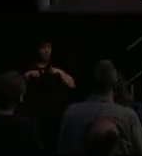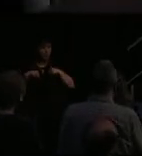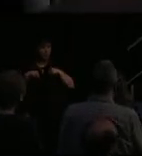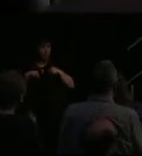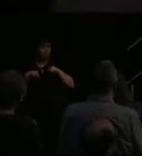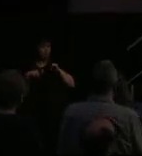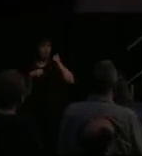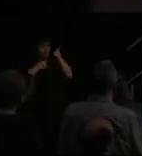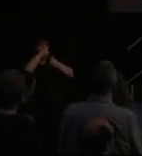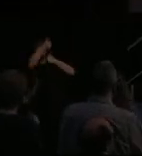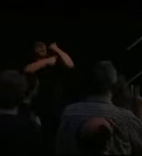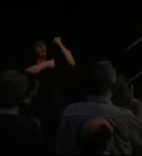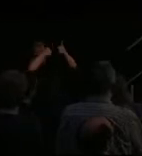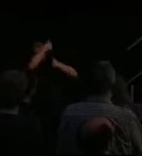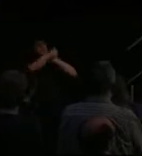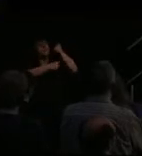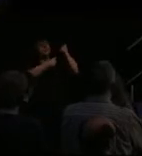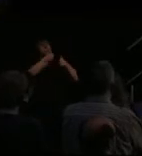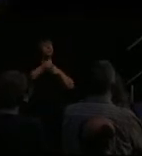withhold your praise.